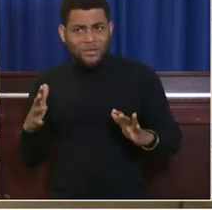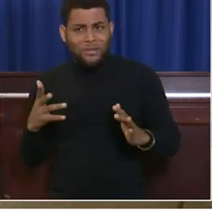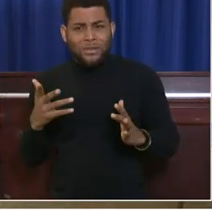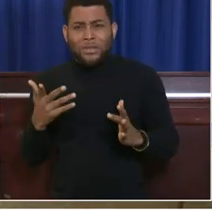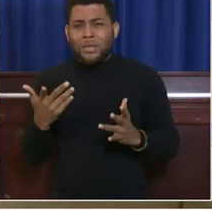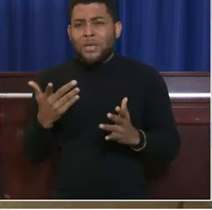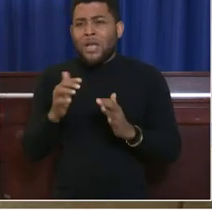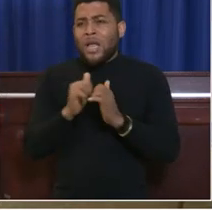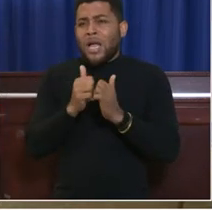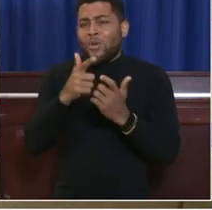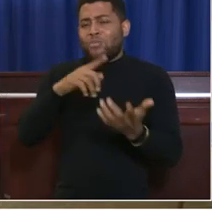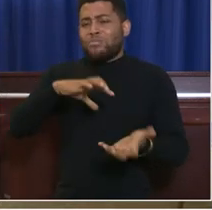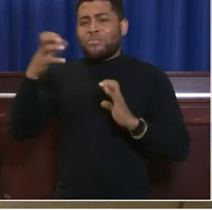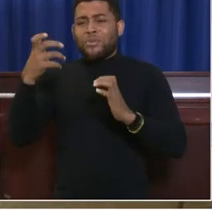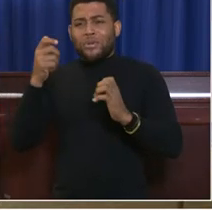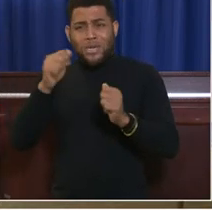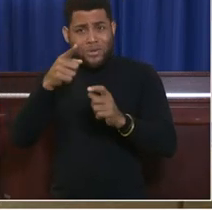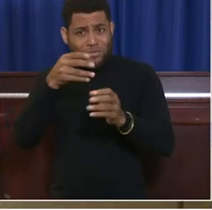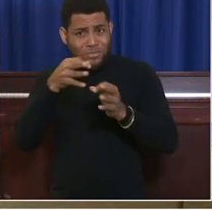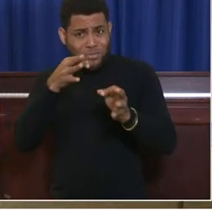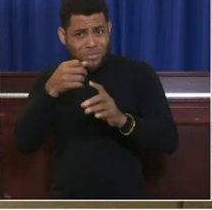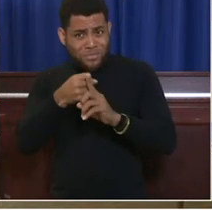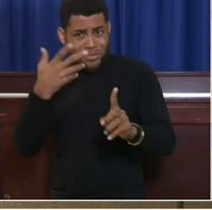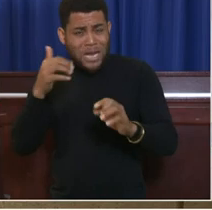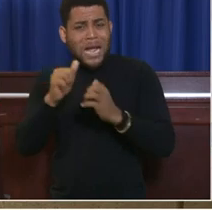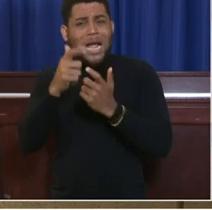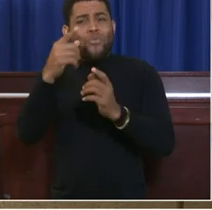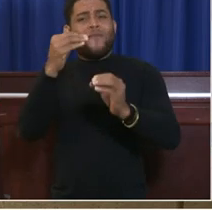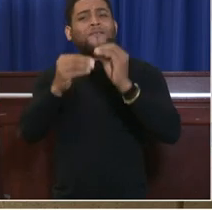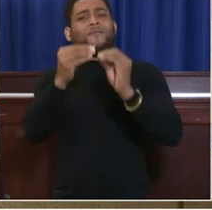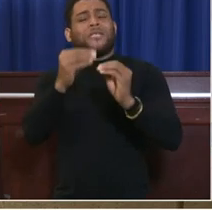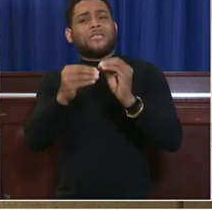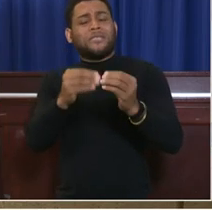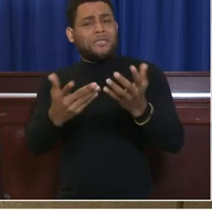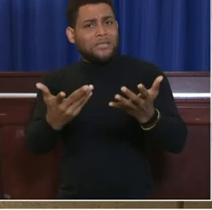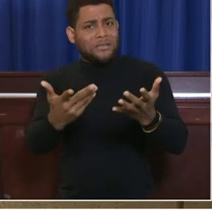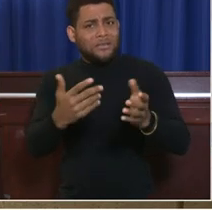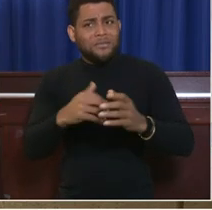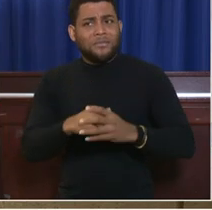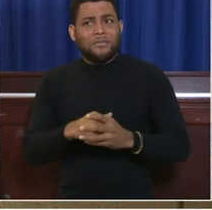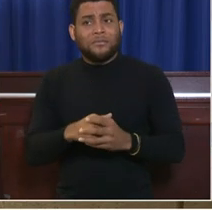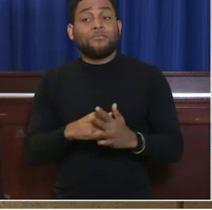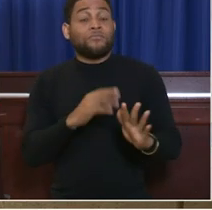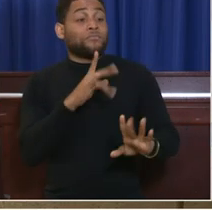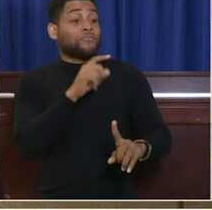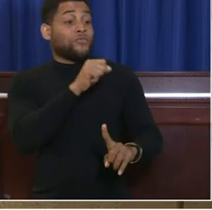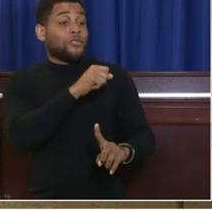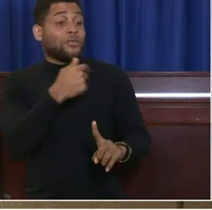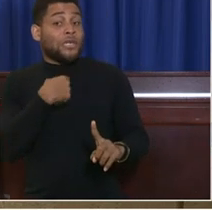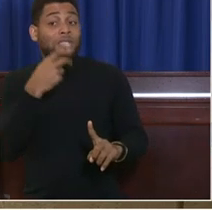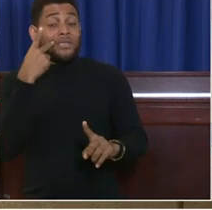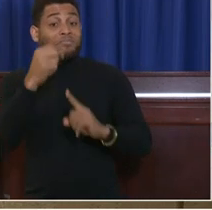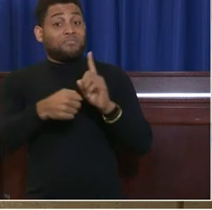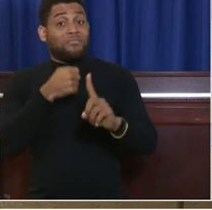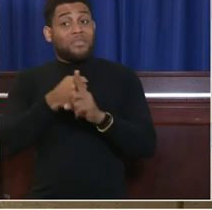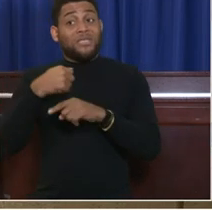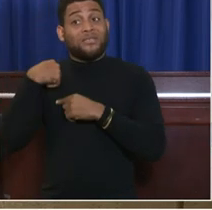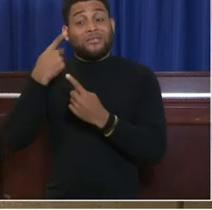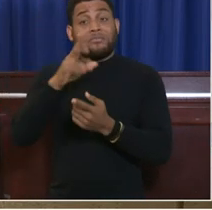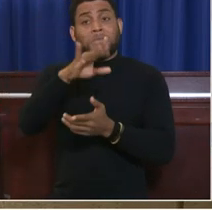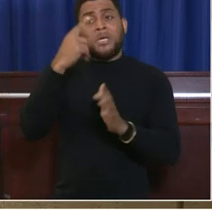think that we have seen, certainly in the last several years, with COVID,